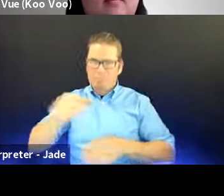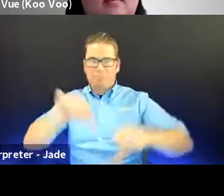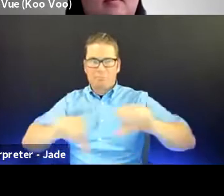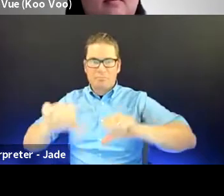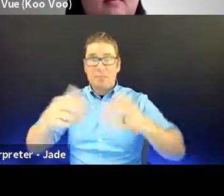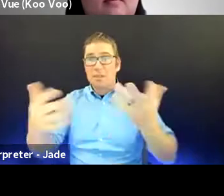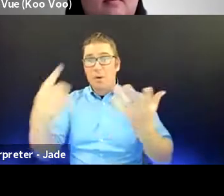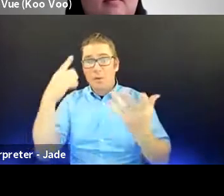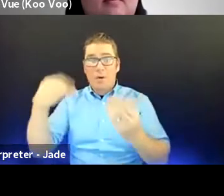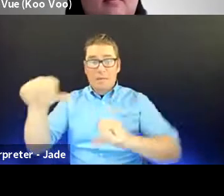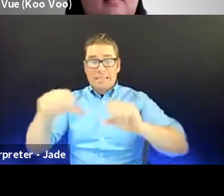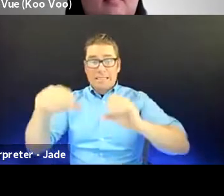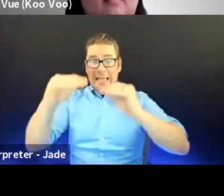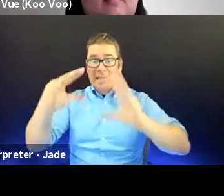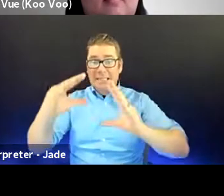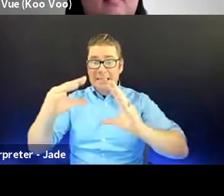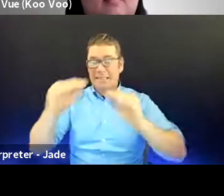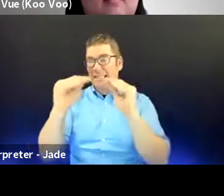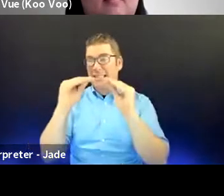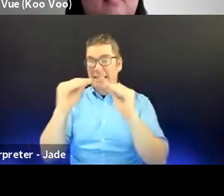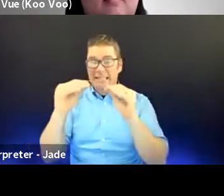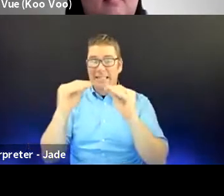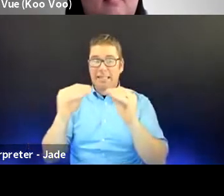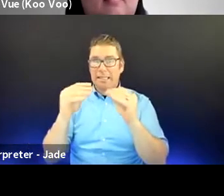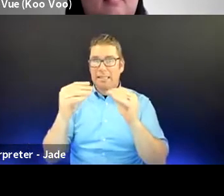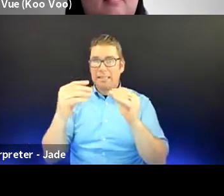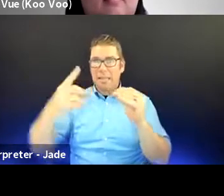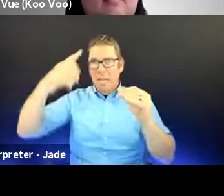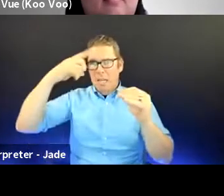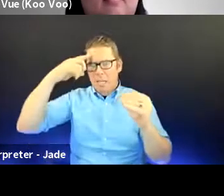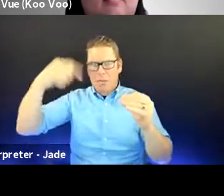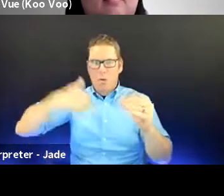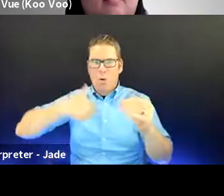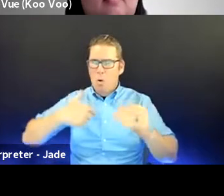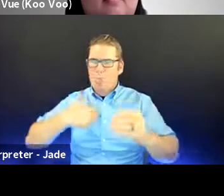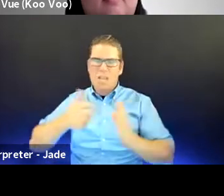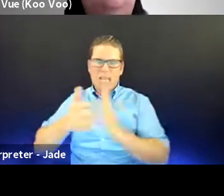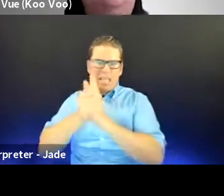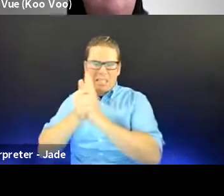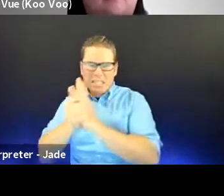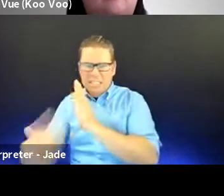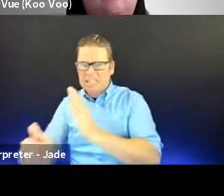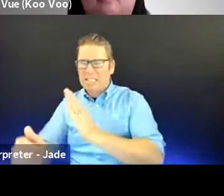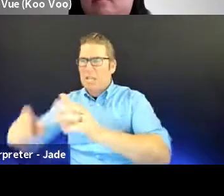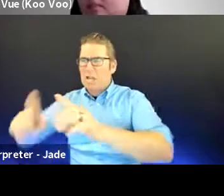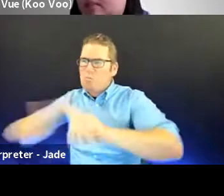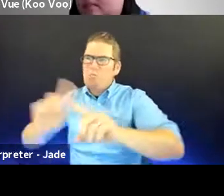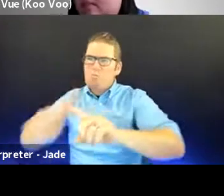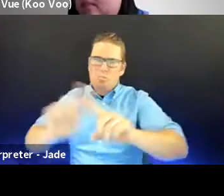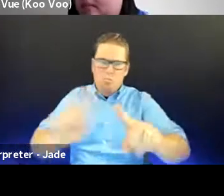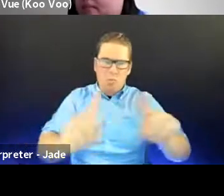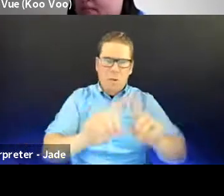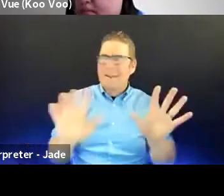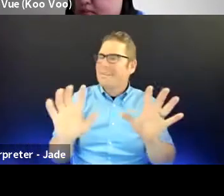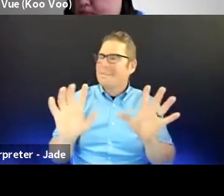big tips here would be just to, instead of doing and being a jack of all trades, focus on one course and focus expertise on that. It gives you a